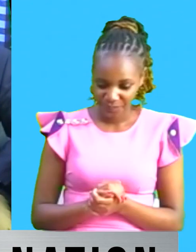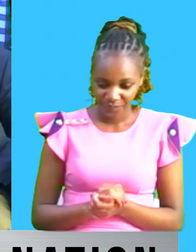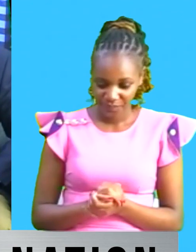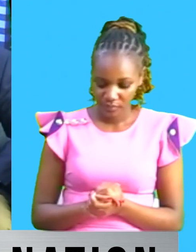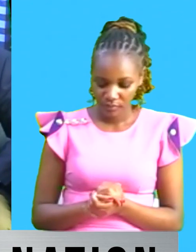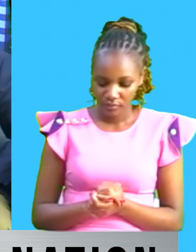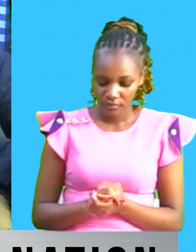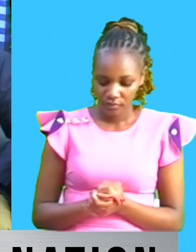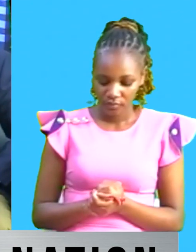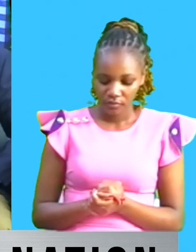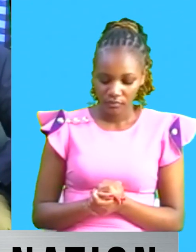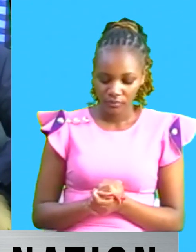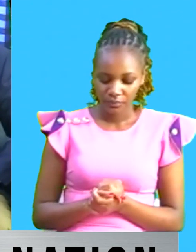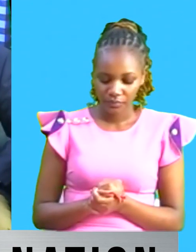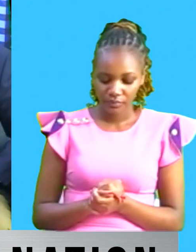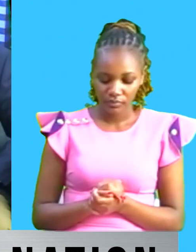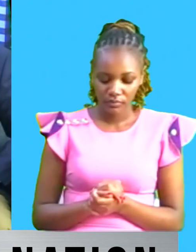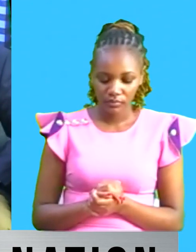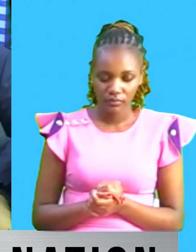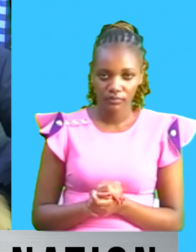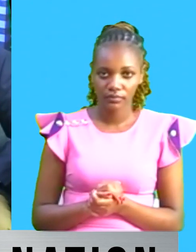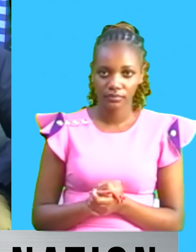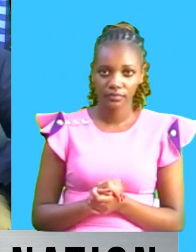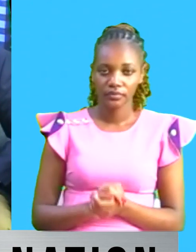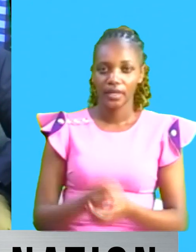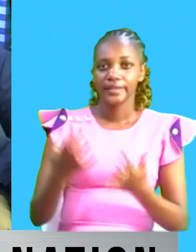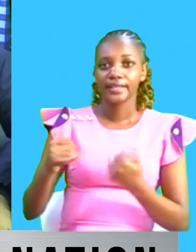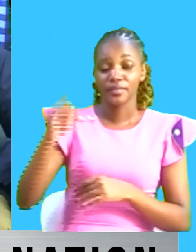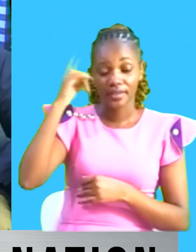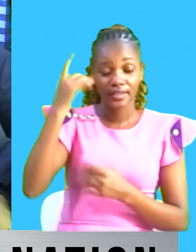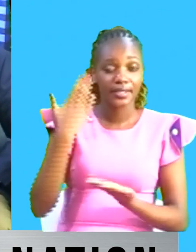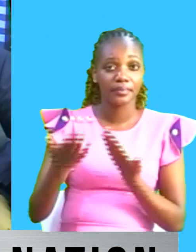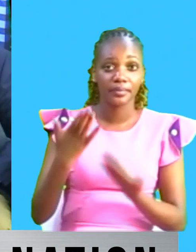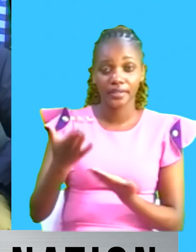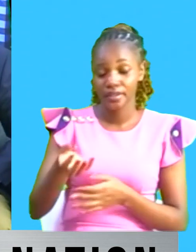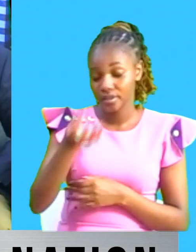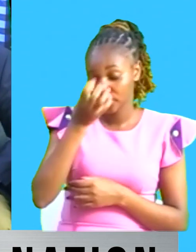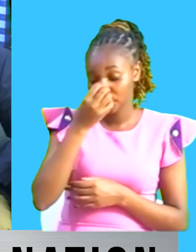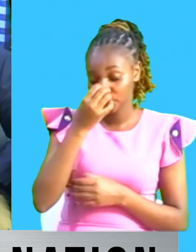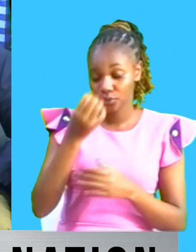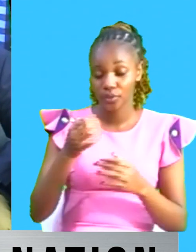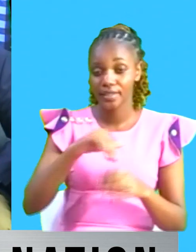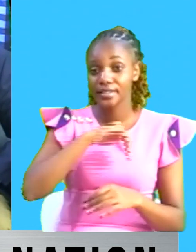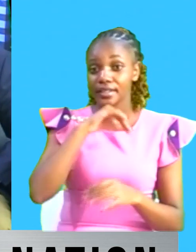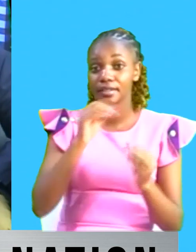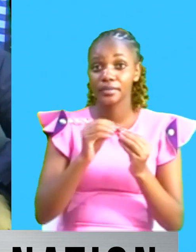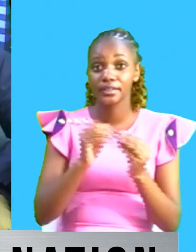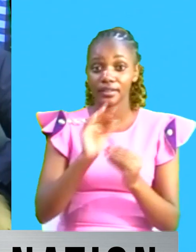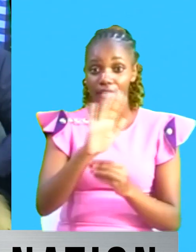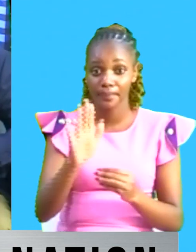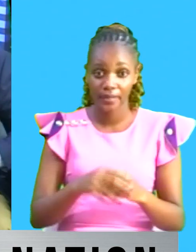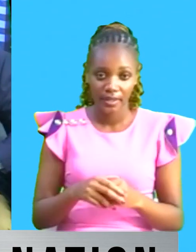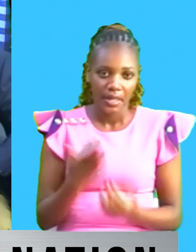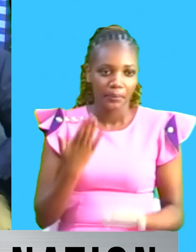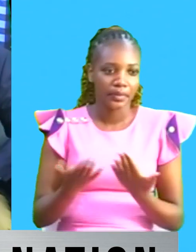I think that the president and former Prime Minister Raila Odinga meeting is cutting them off the deal or something. I